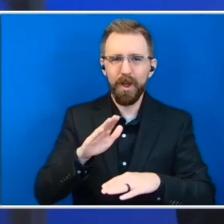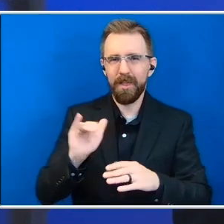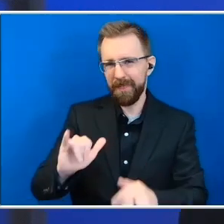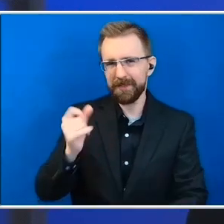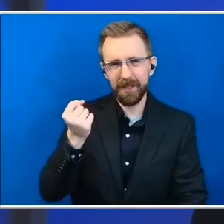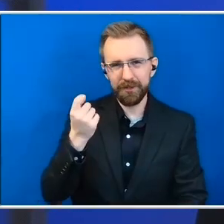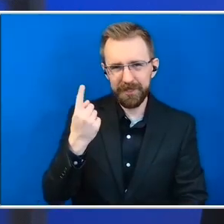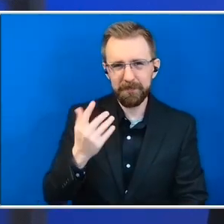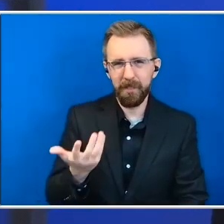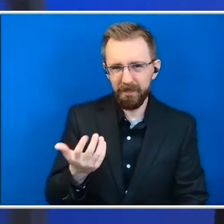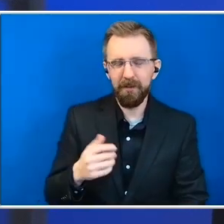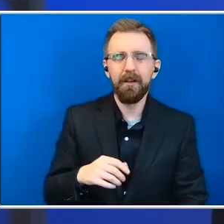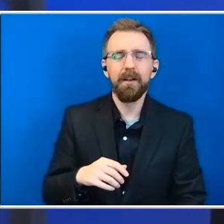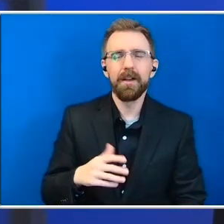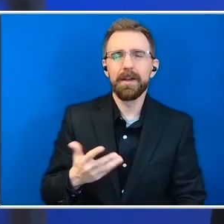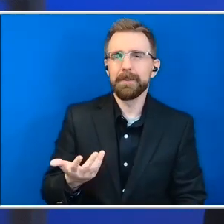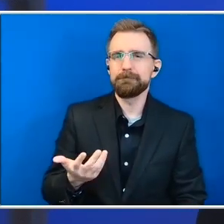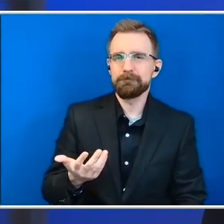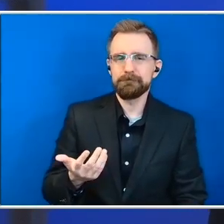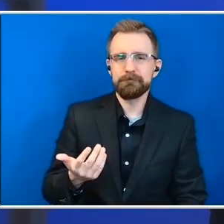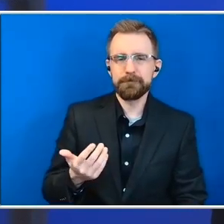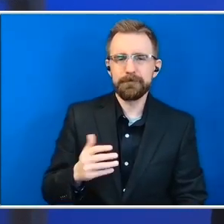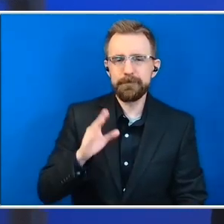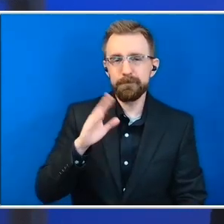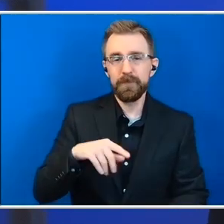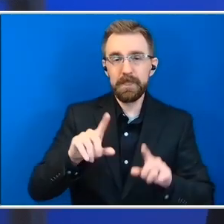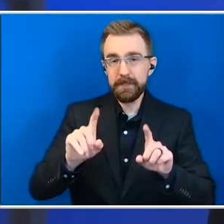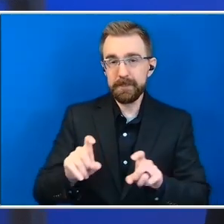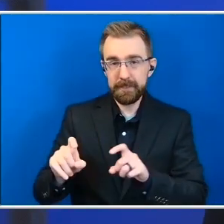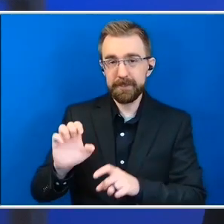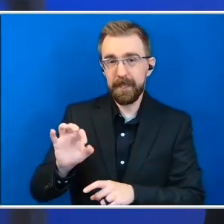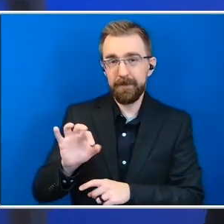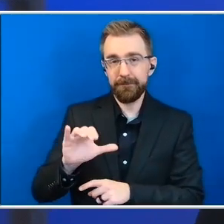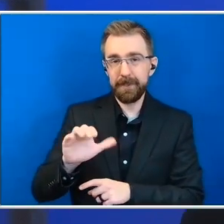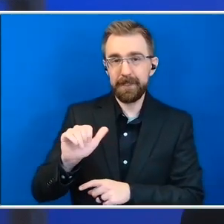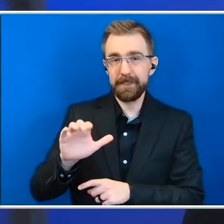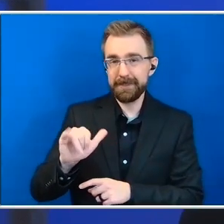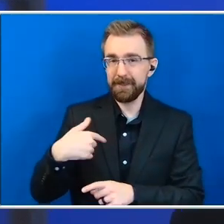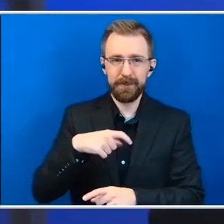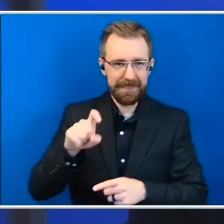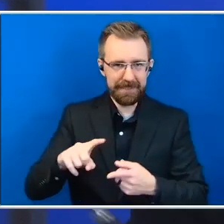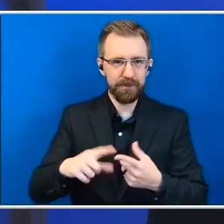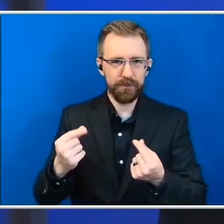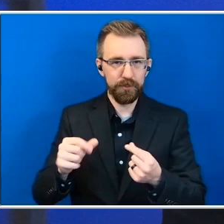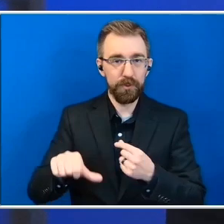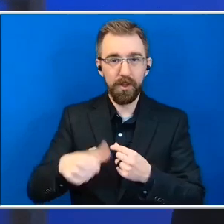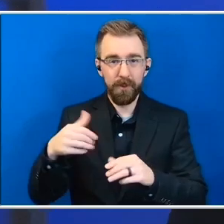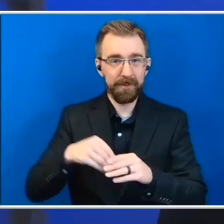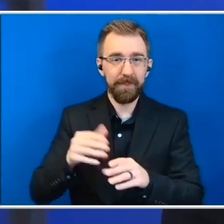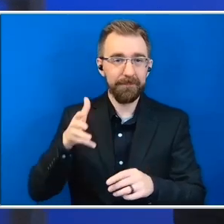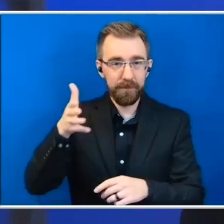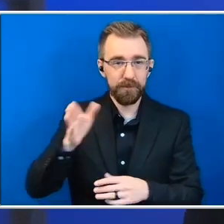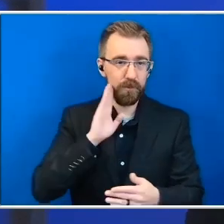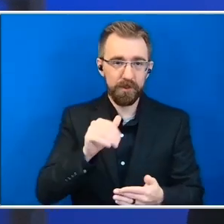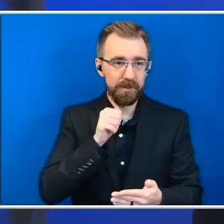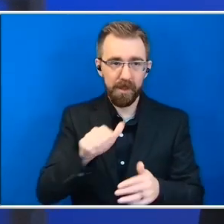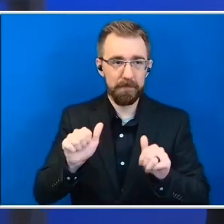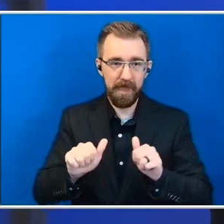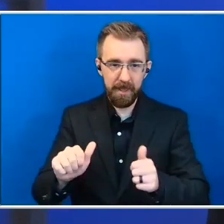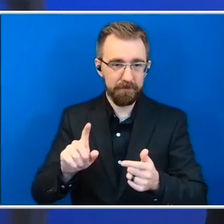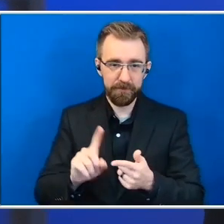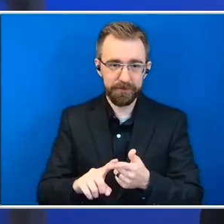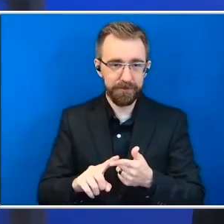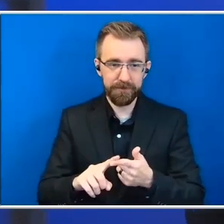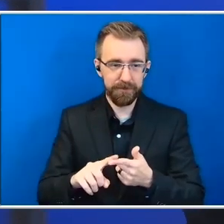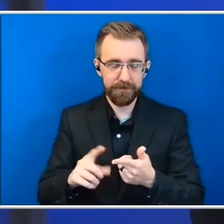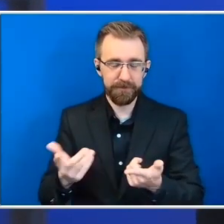But to test the efficacy, that's what we need to do. Otherwise, in the future, we will not be able to put it out in the